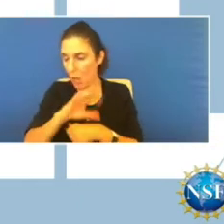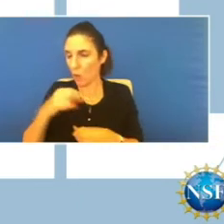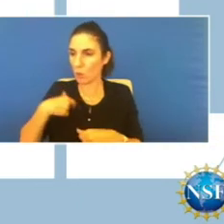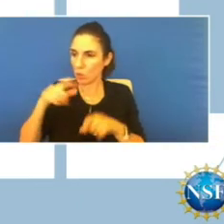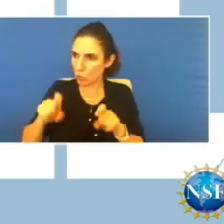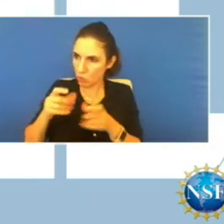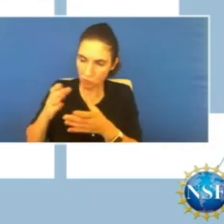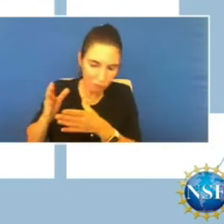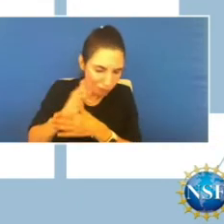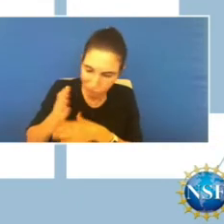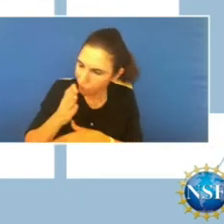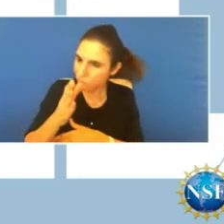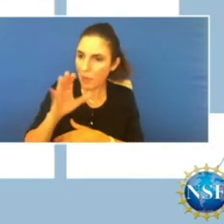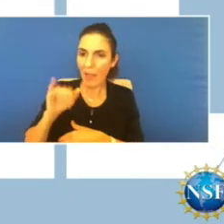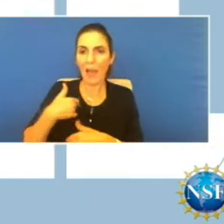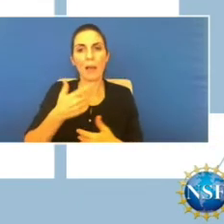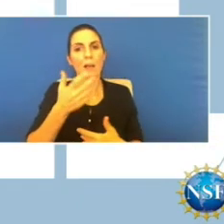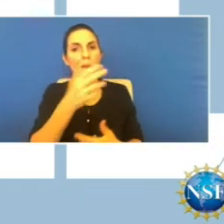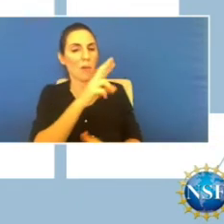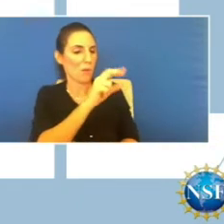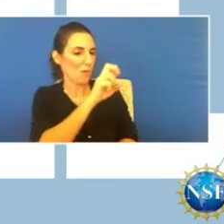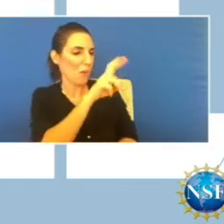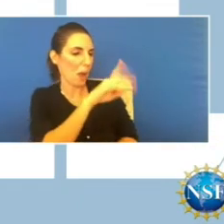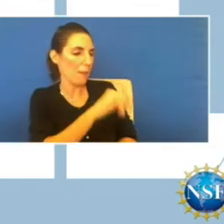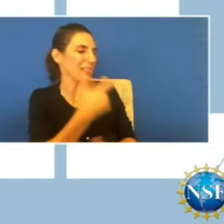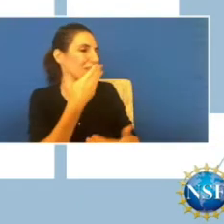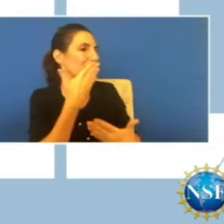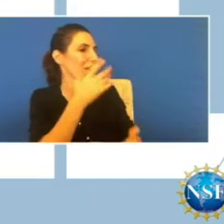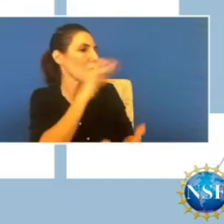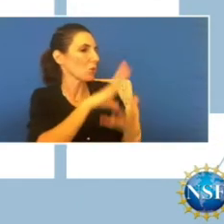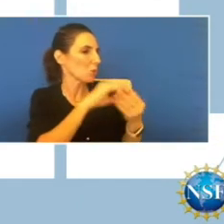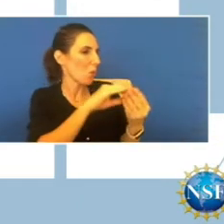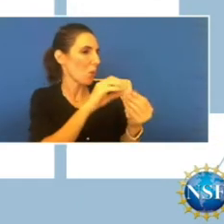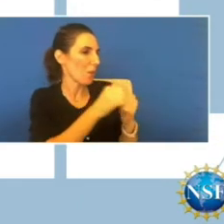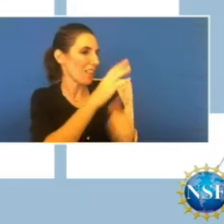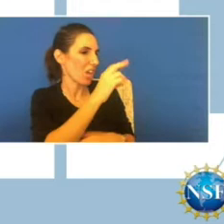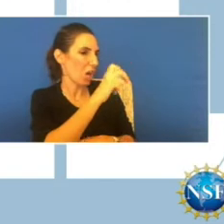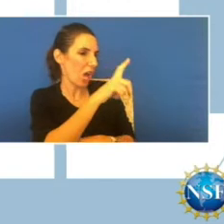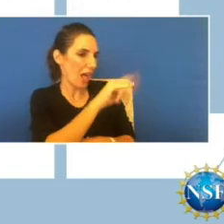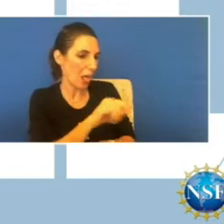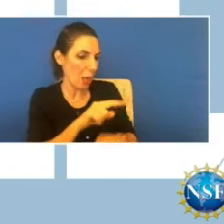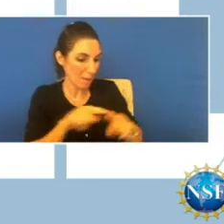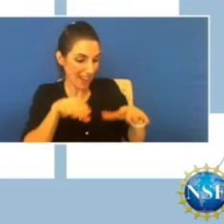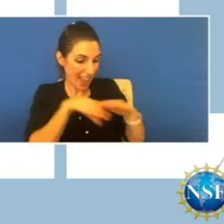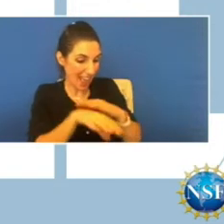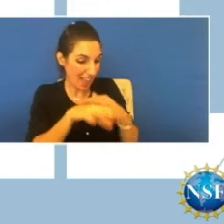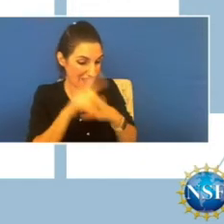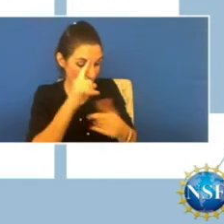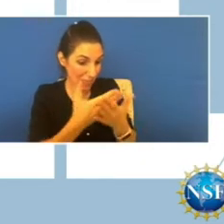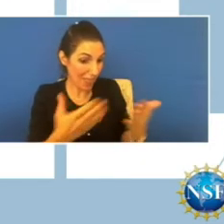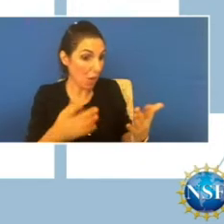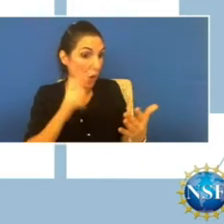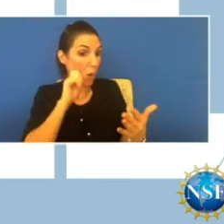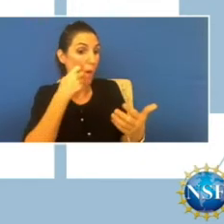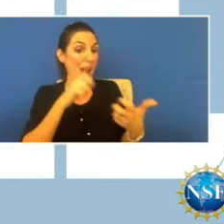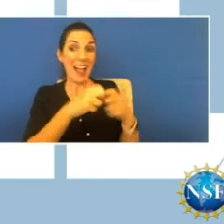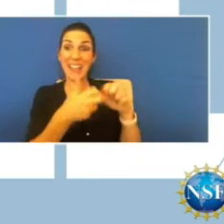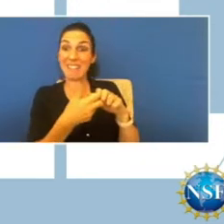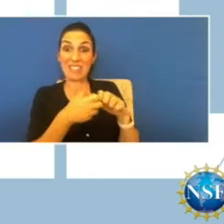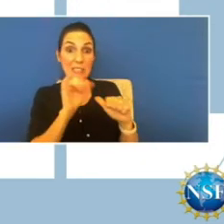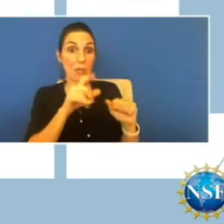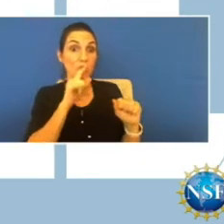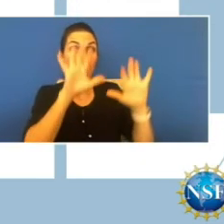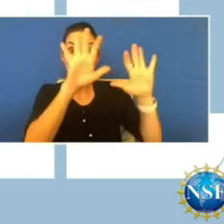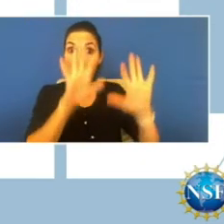I appreciate your story of Carla, because I think it also demonstrates that access to things as they are, really cool physics, is just fabulous. And if people want to